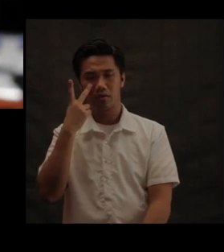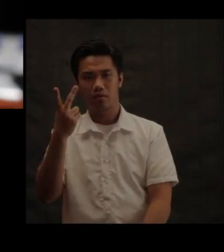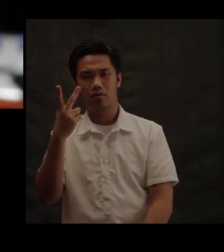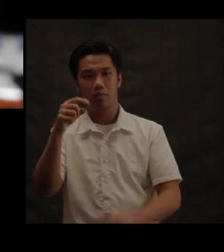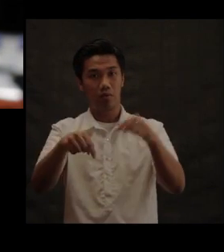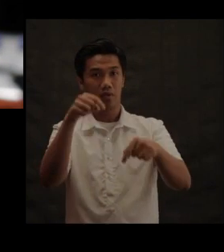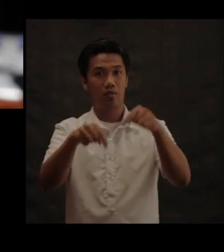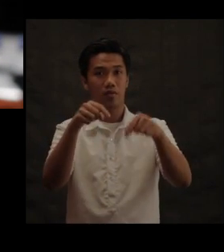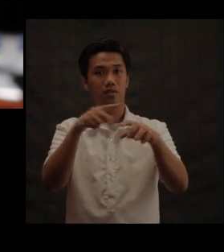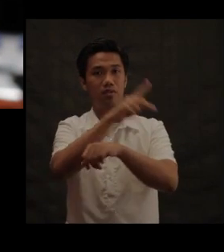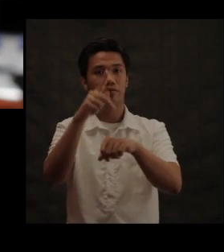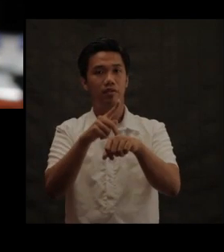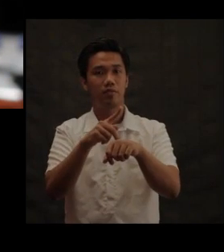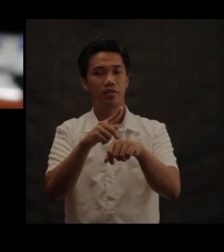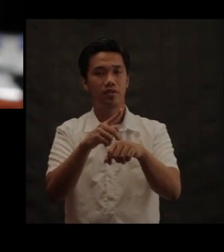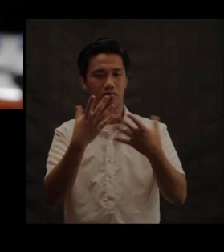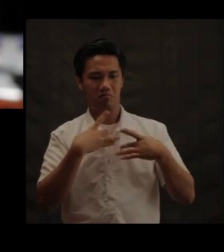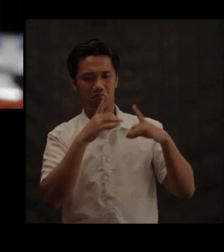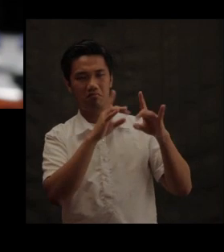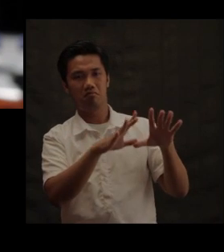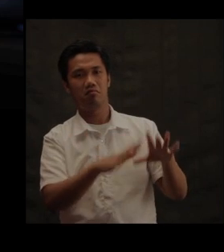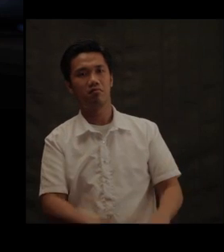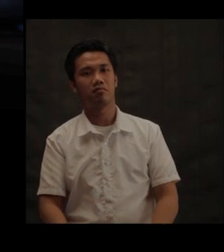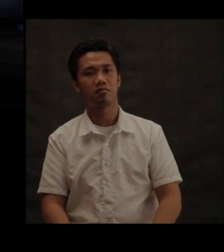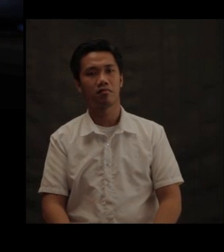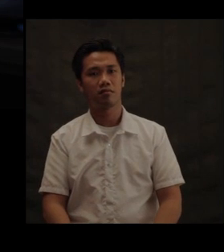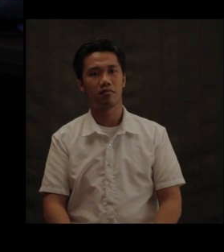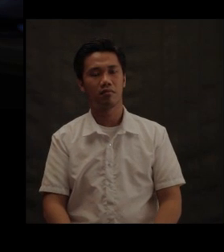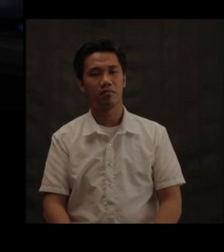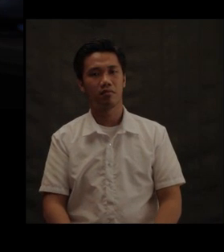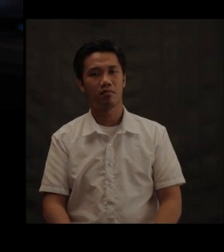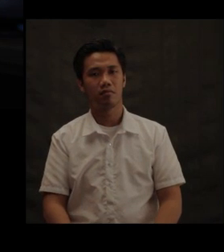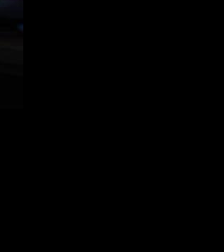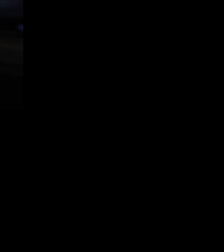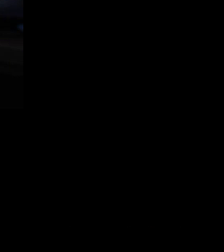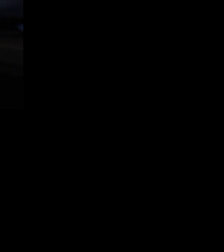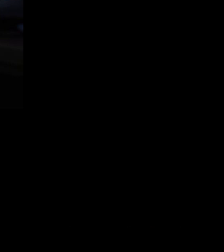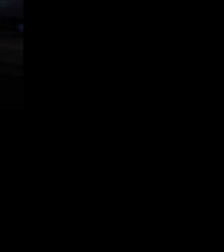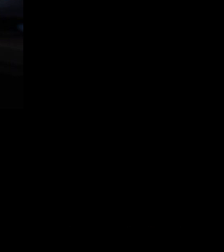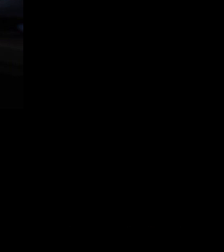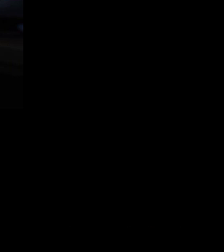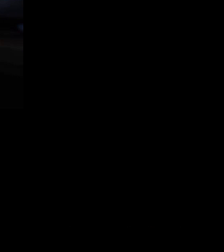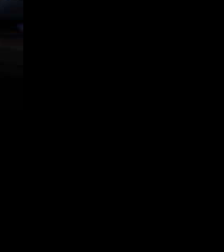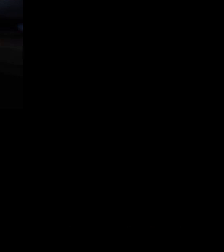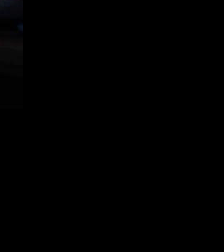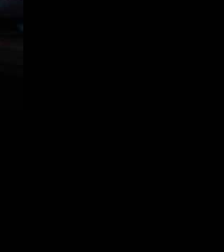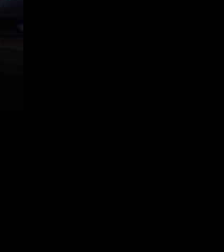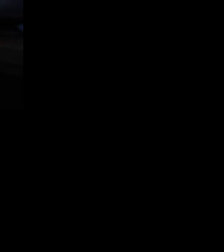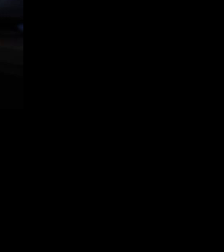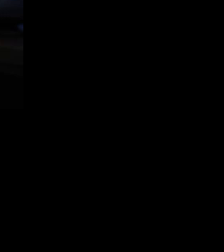with disabilities in the Philippines is least prioritized. We have a voice, and people in the government should pay attention to